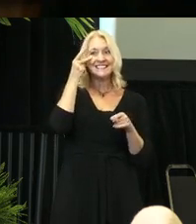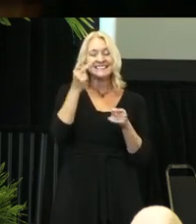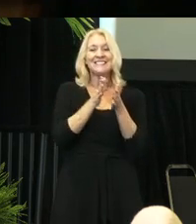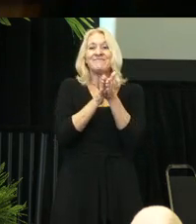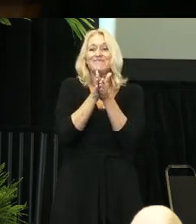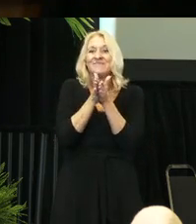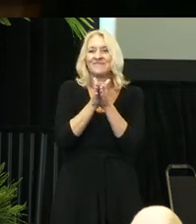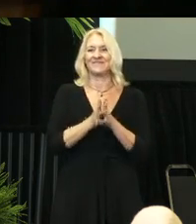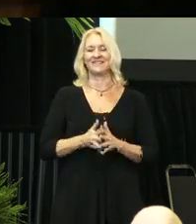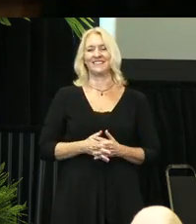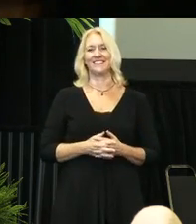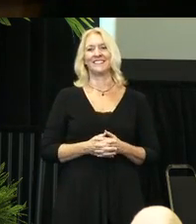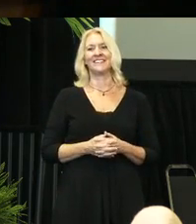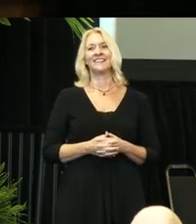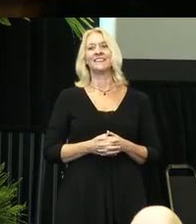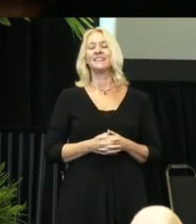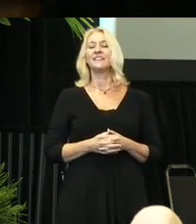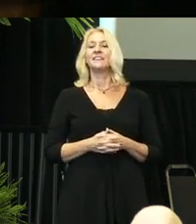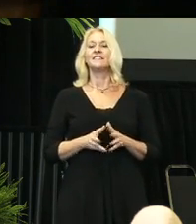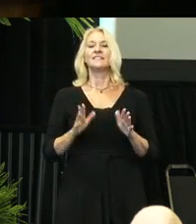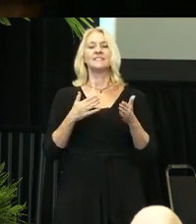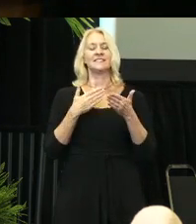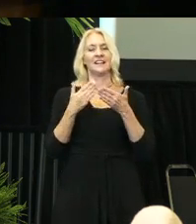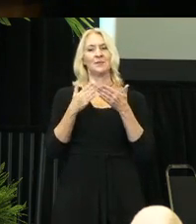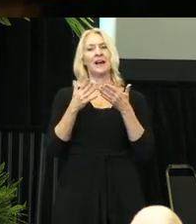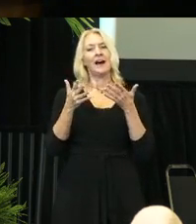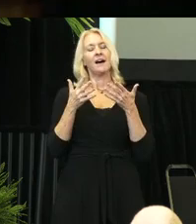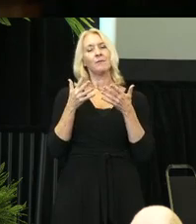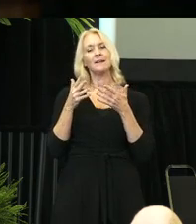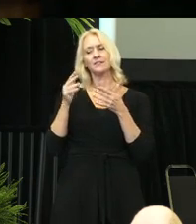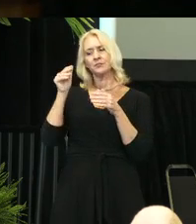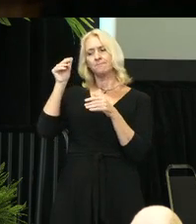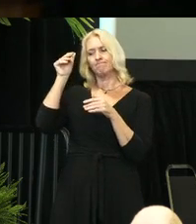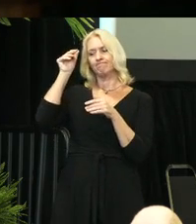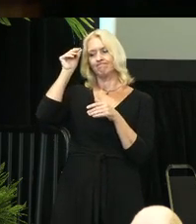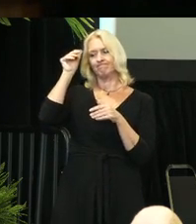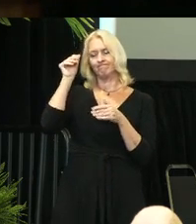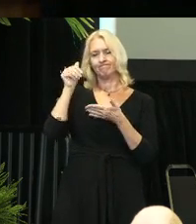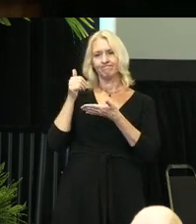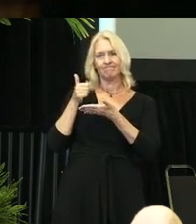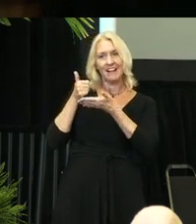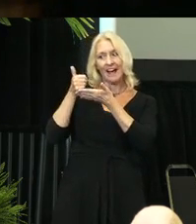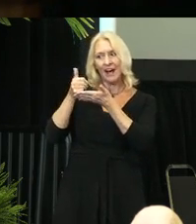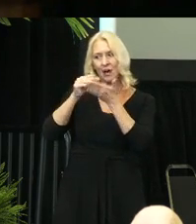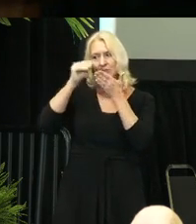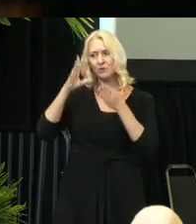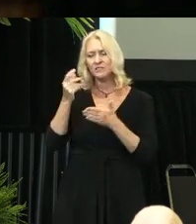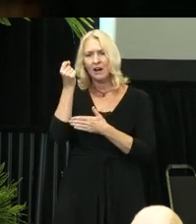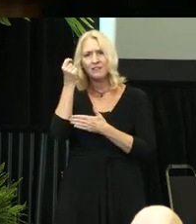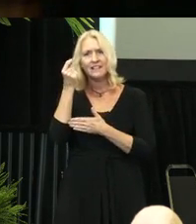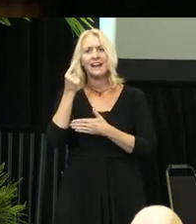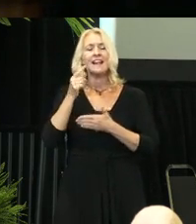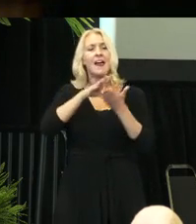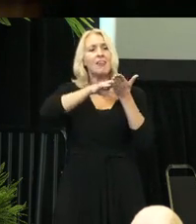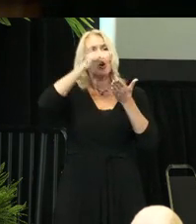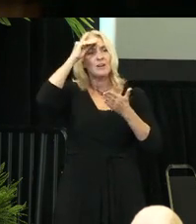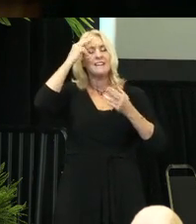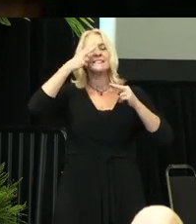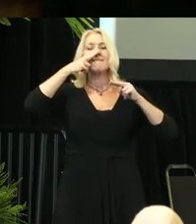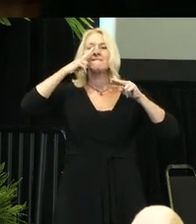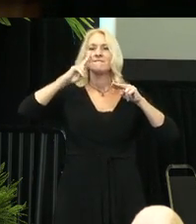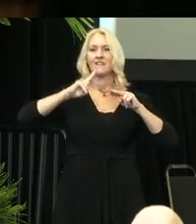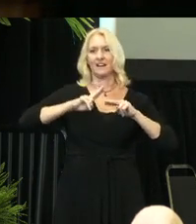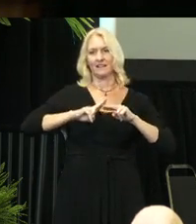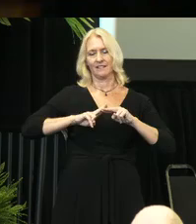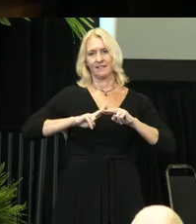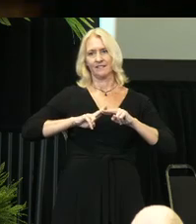So the open secret here is that I want to remind them of the joy of learning. Let's have fun. And